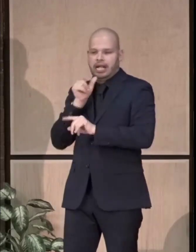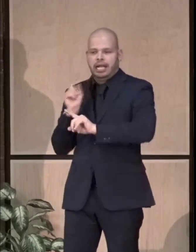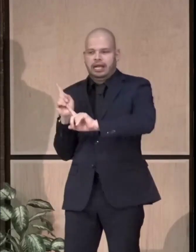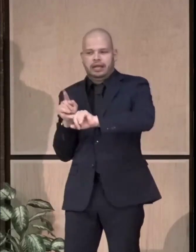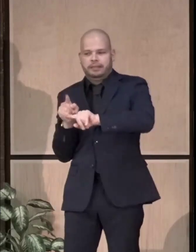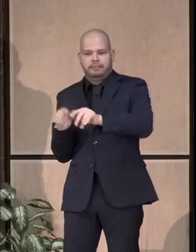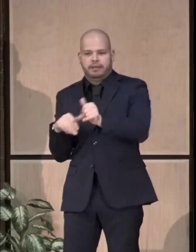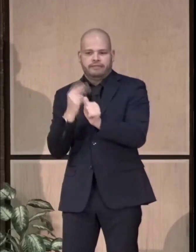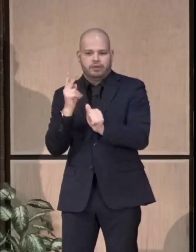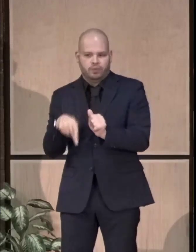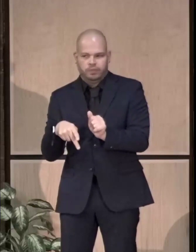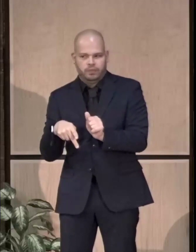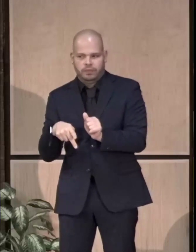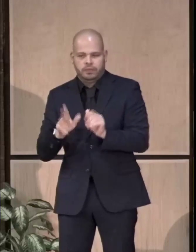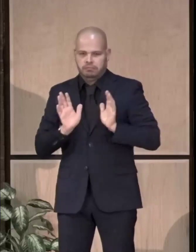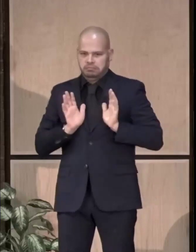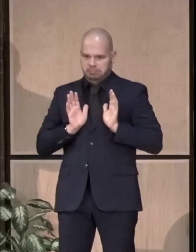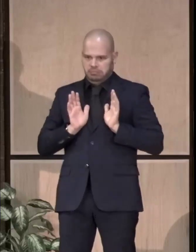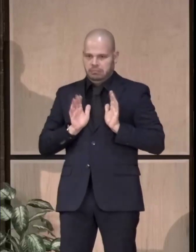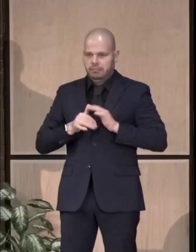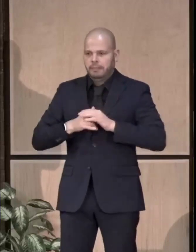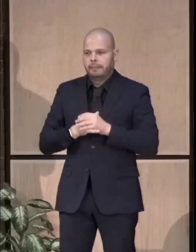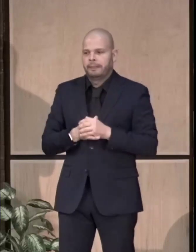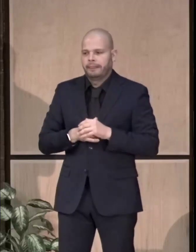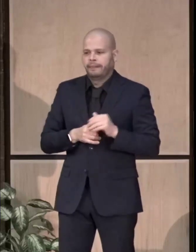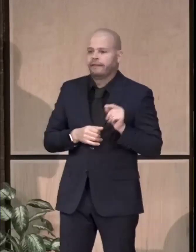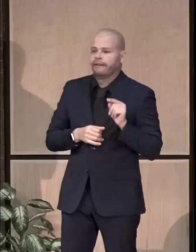emails. Okay. What is a behavioral health profile?